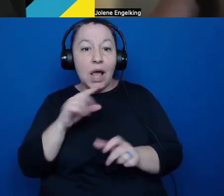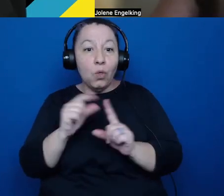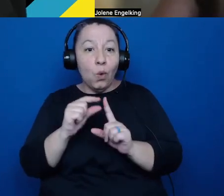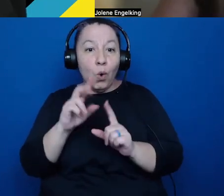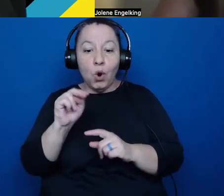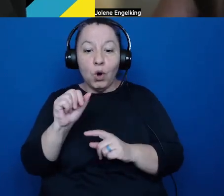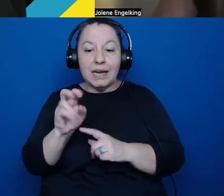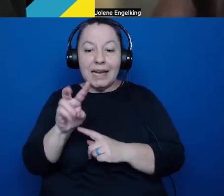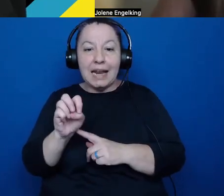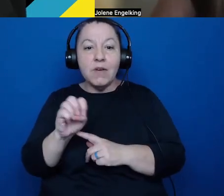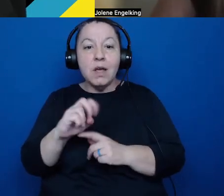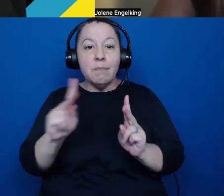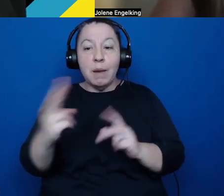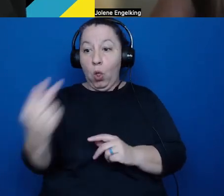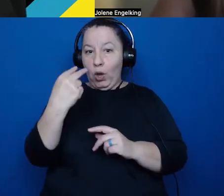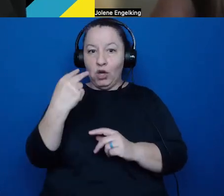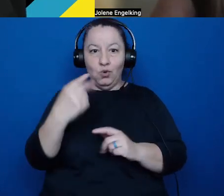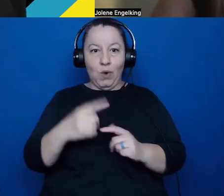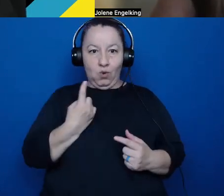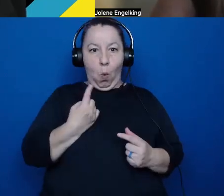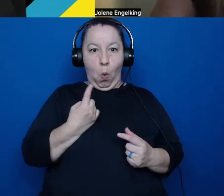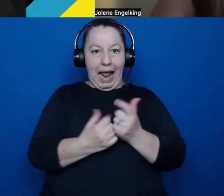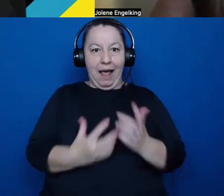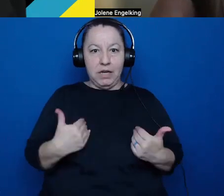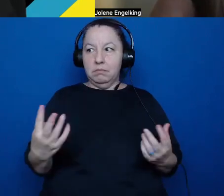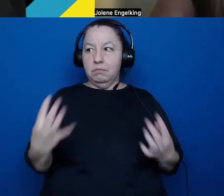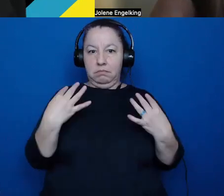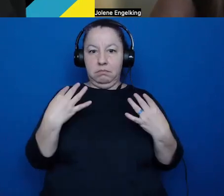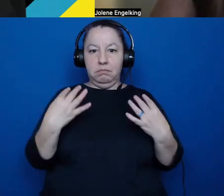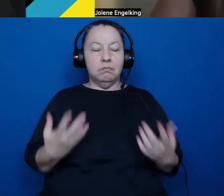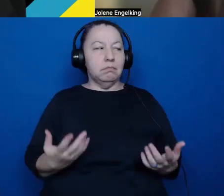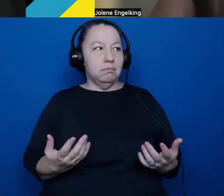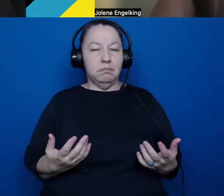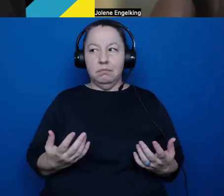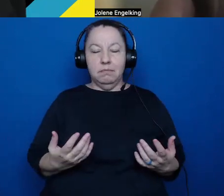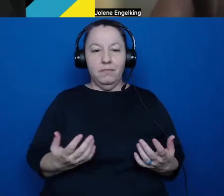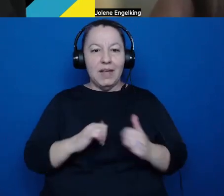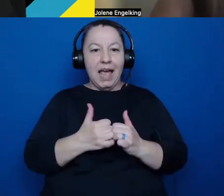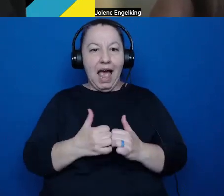to you as the advocate, and how your views that aren't